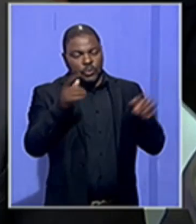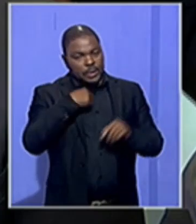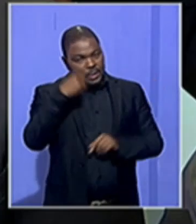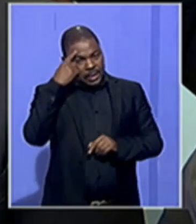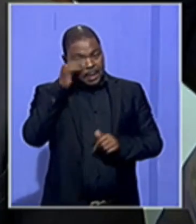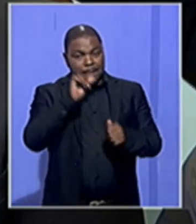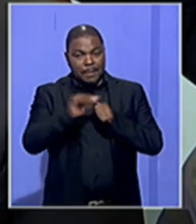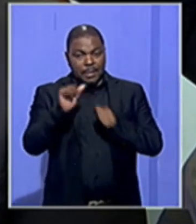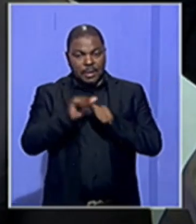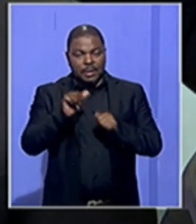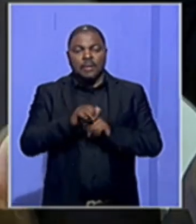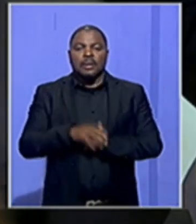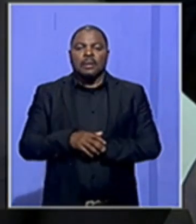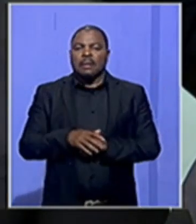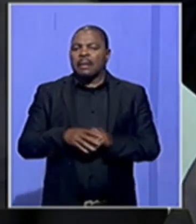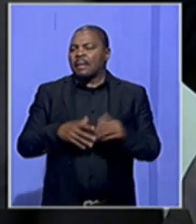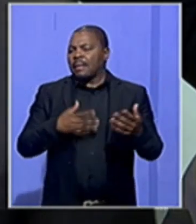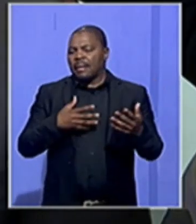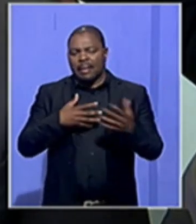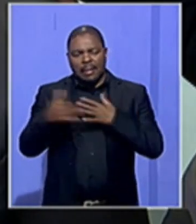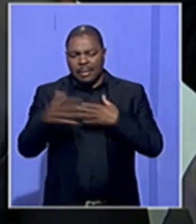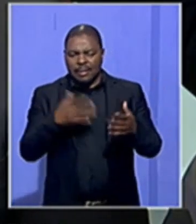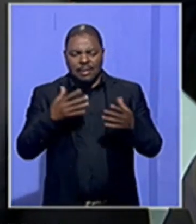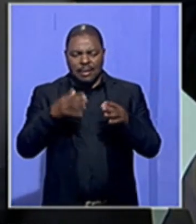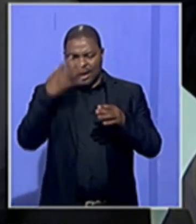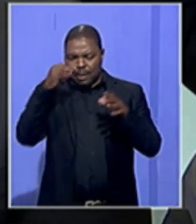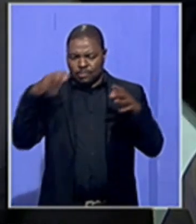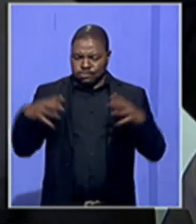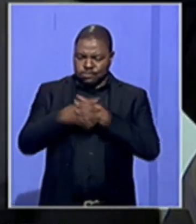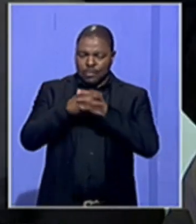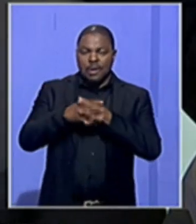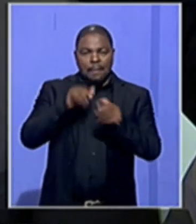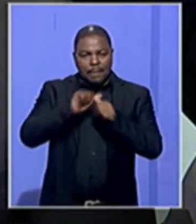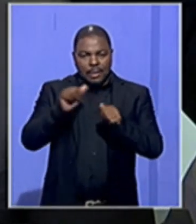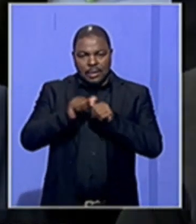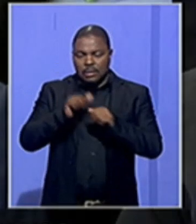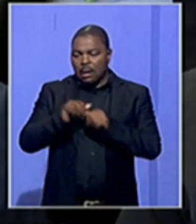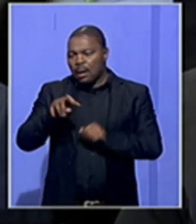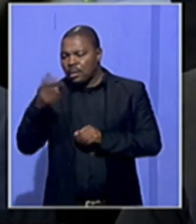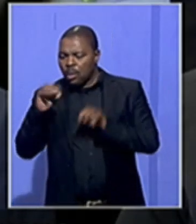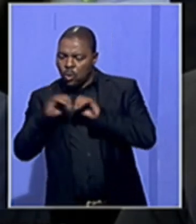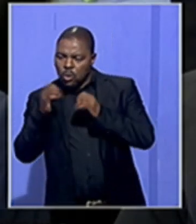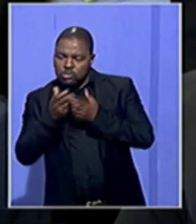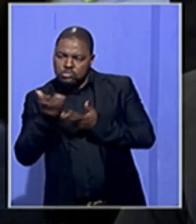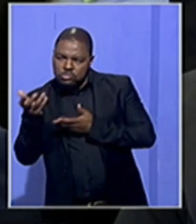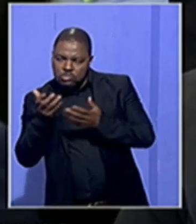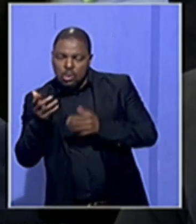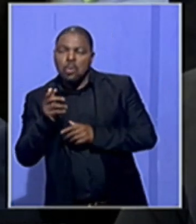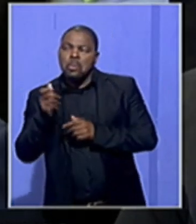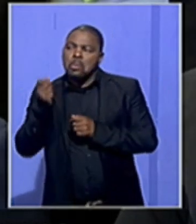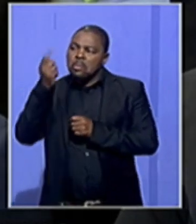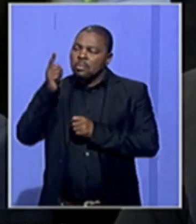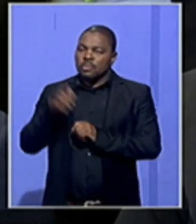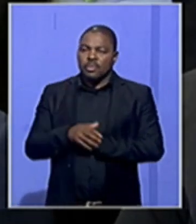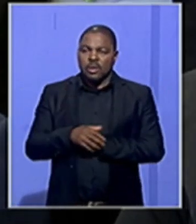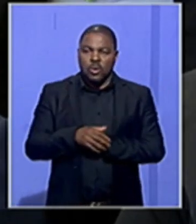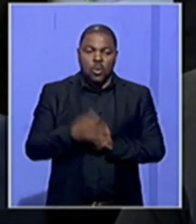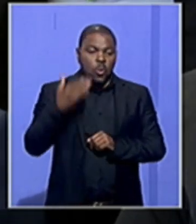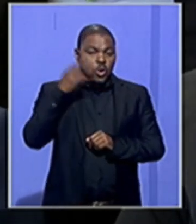a government of any form of unity. The other parties are given a hearing. When you're in government, you have a